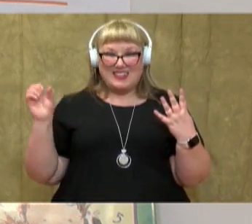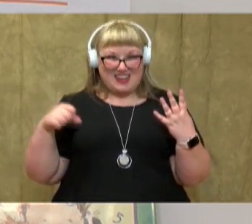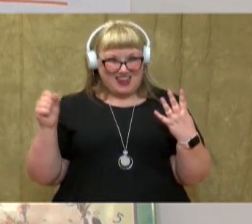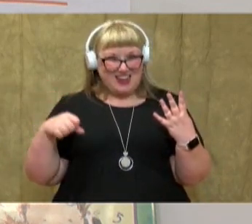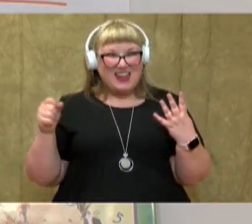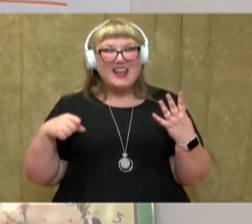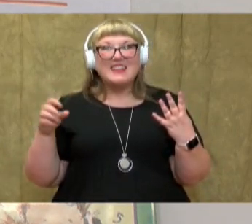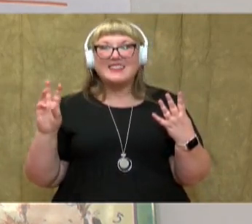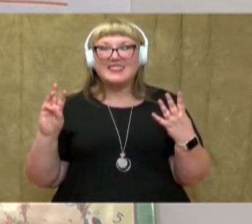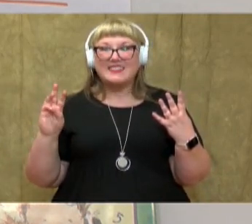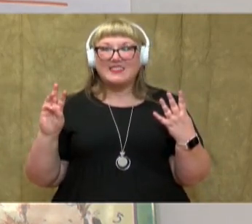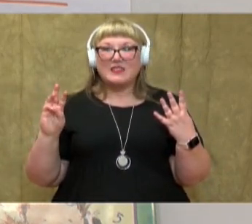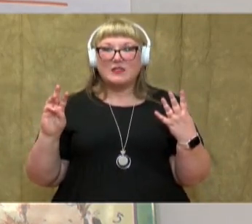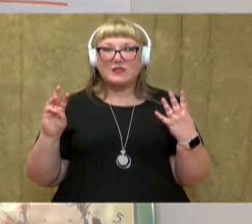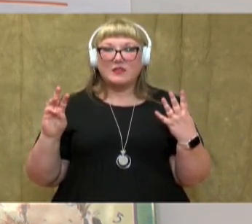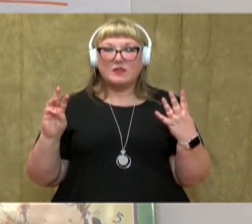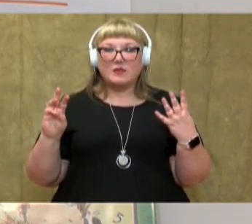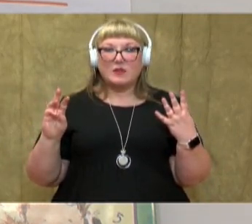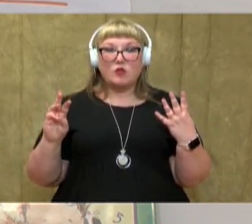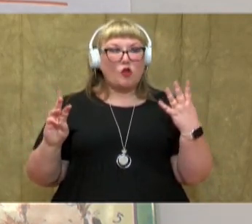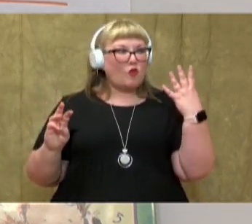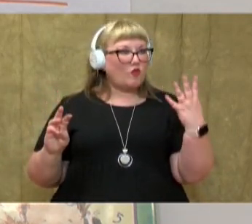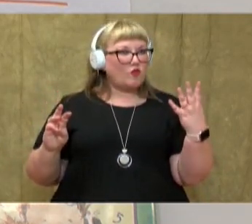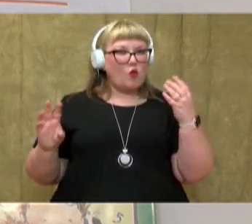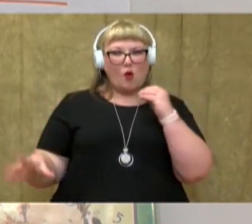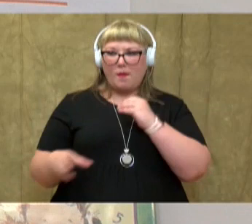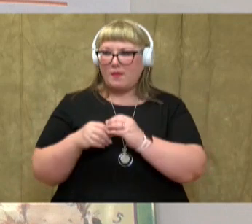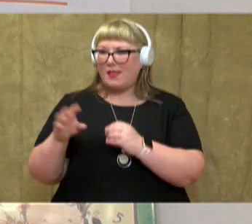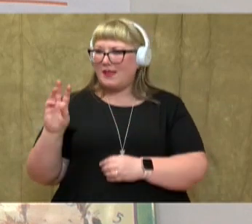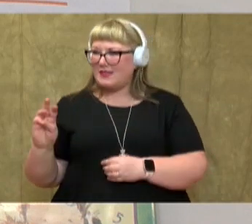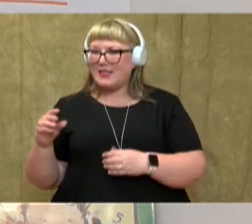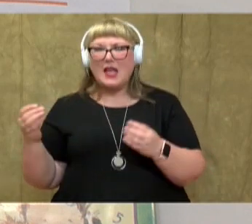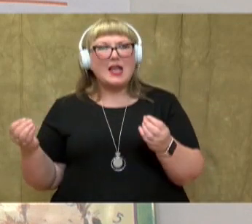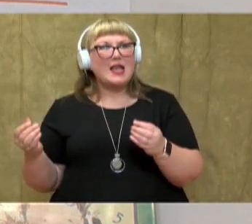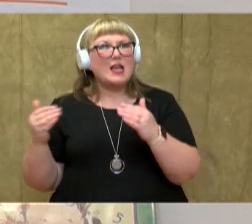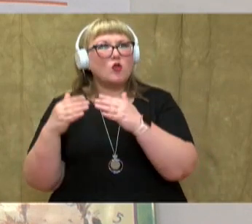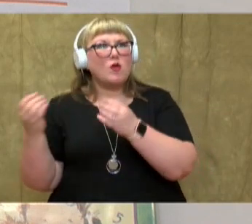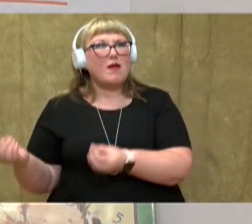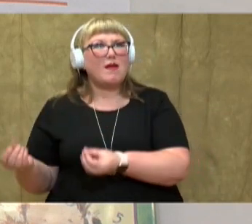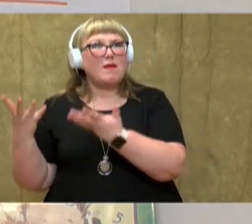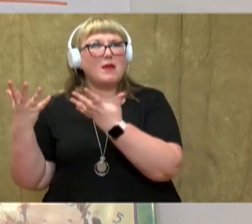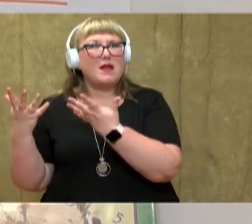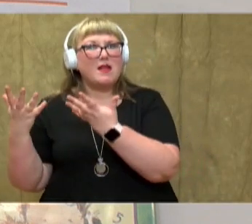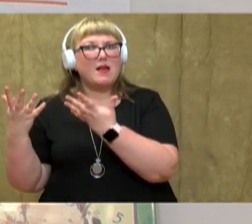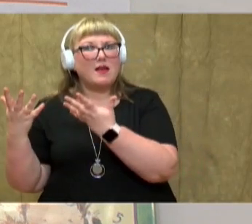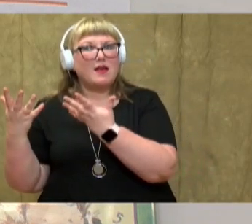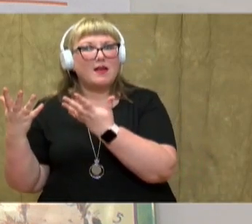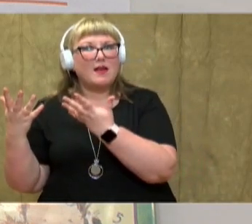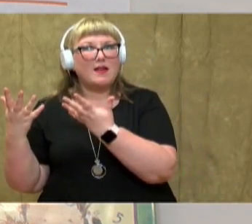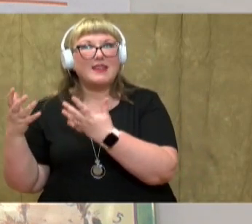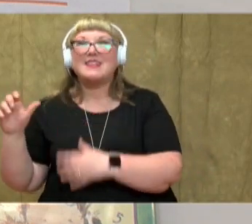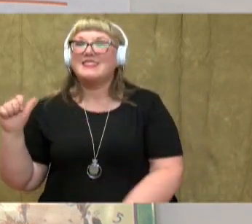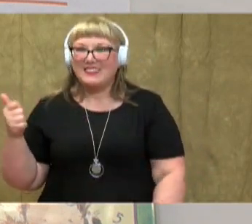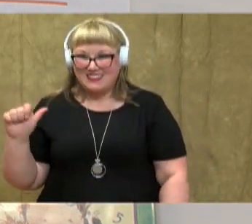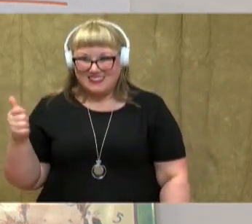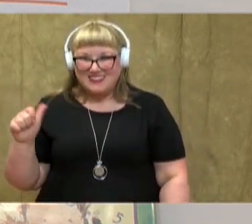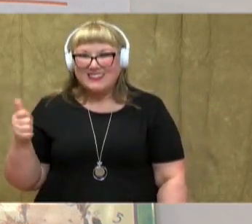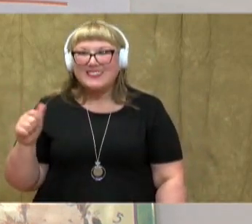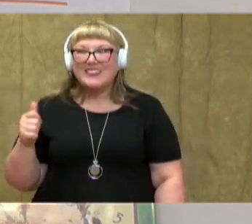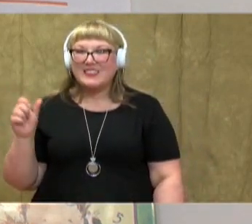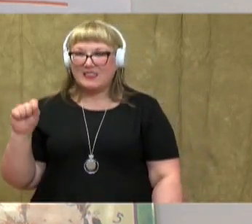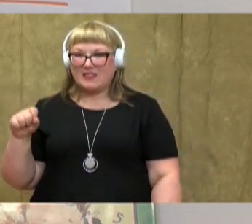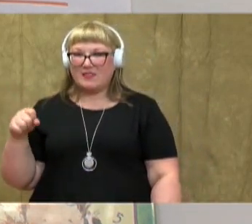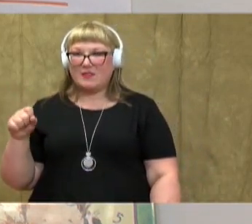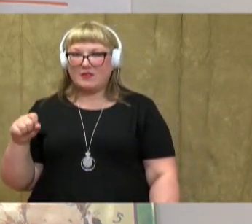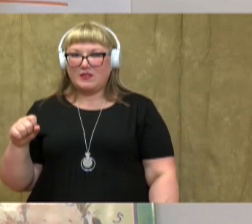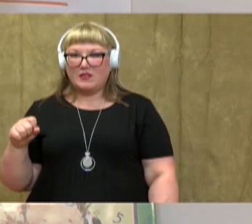Six. Very good. Four plus six equals how many altogether? 10 guinea pigs. That's